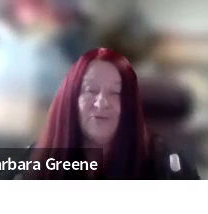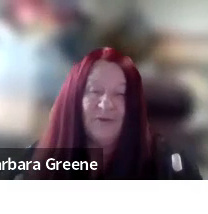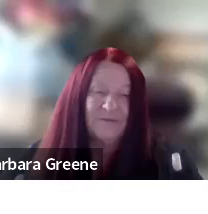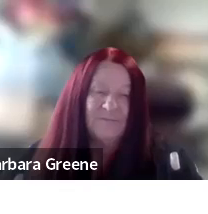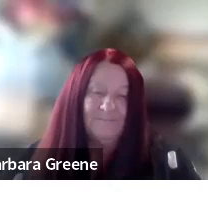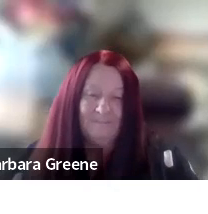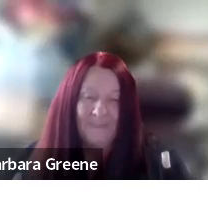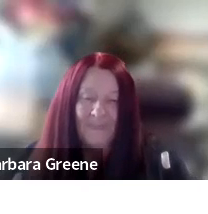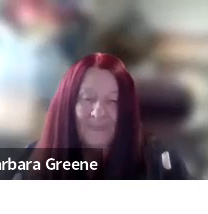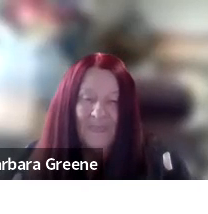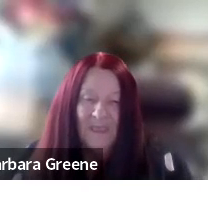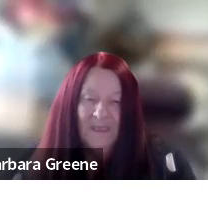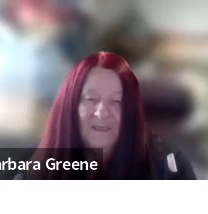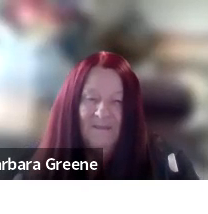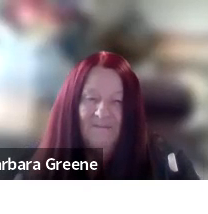our project.